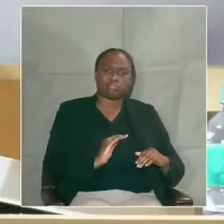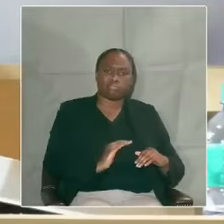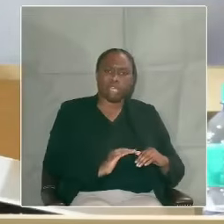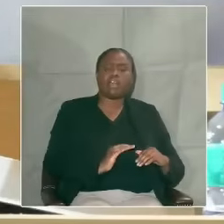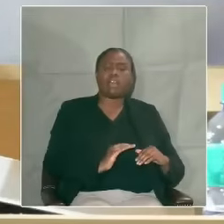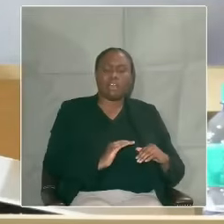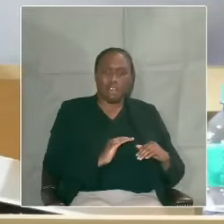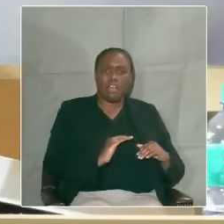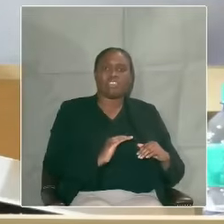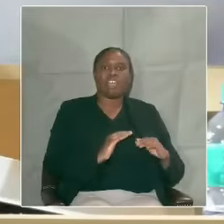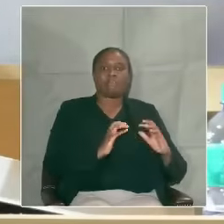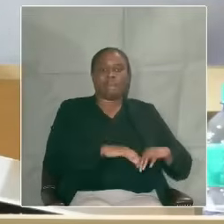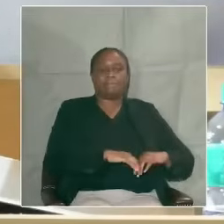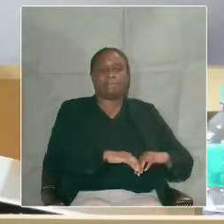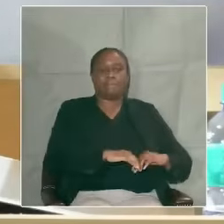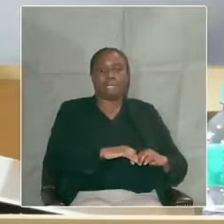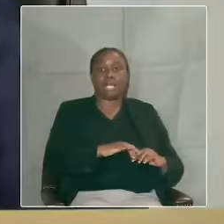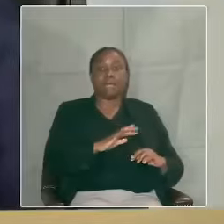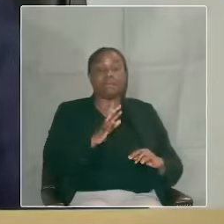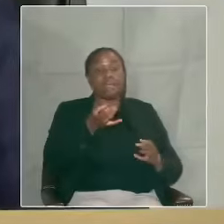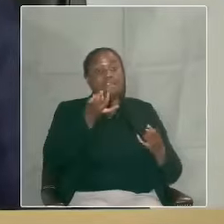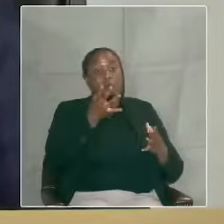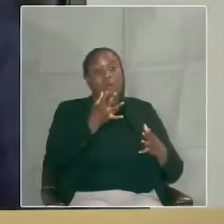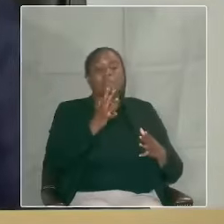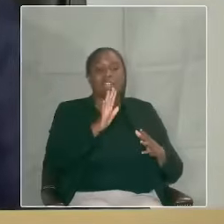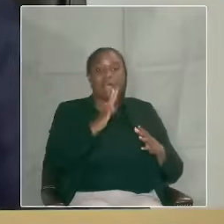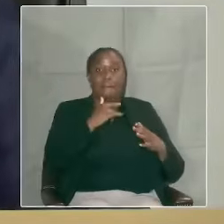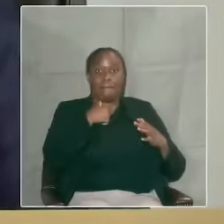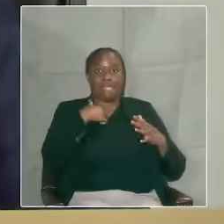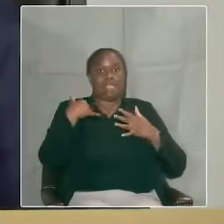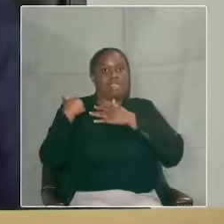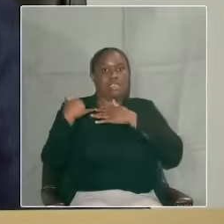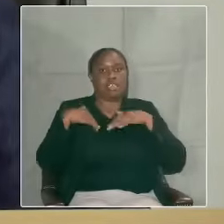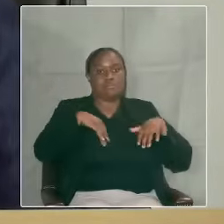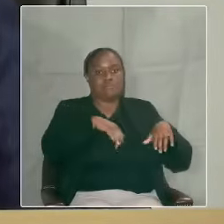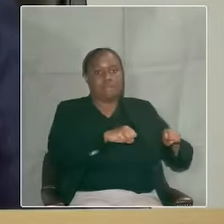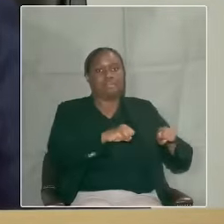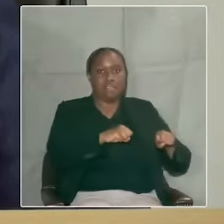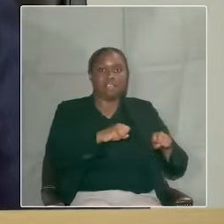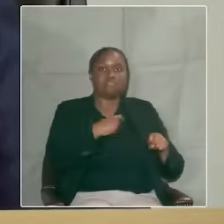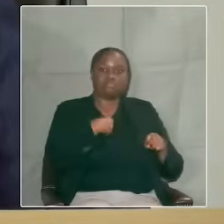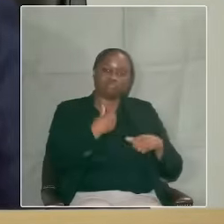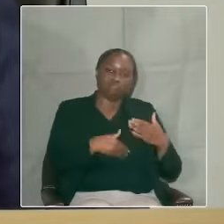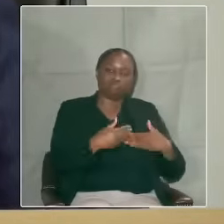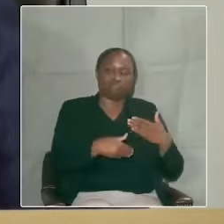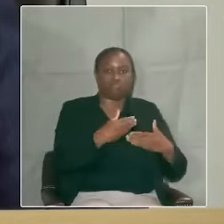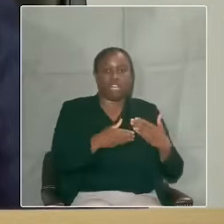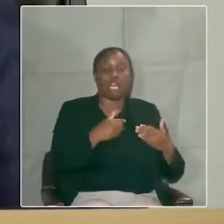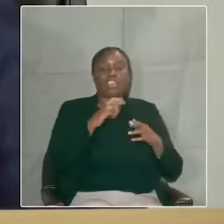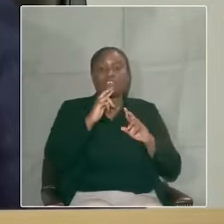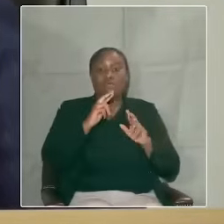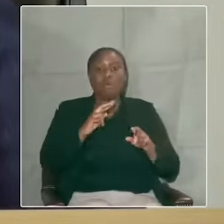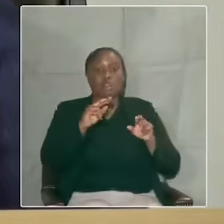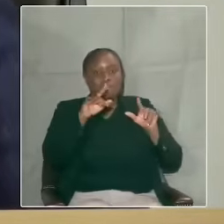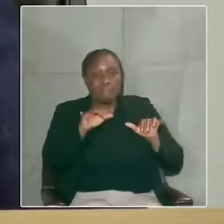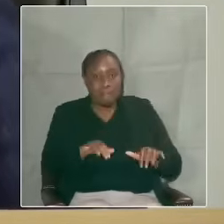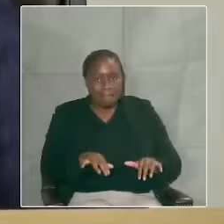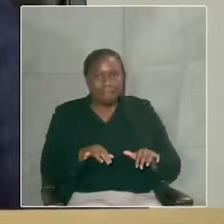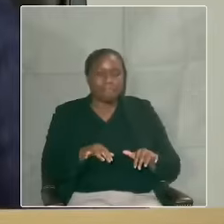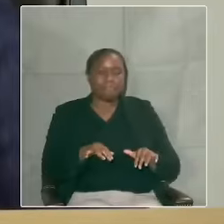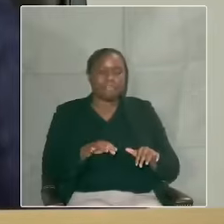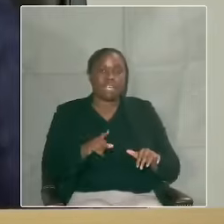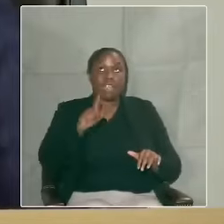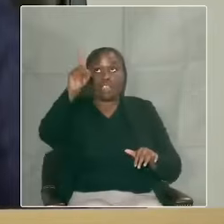to leave the matter with me. I will continue with it myself and develop the report